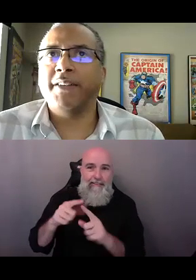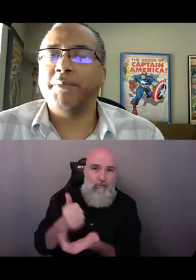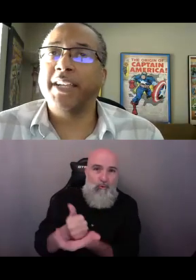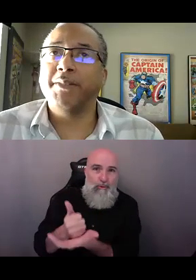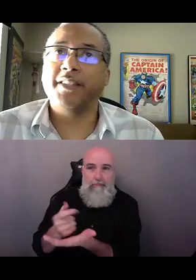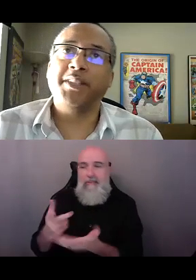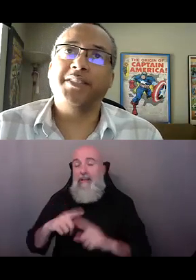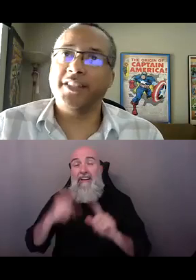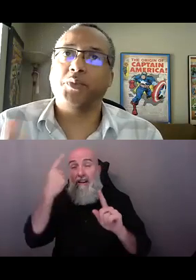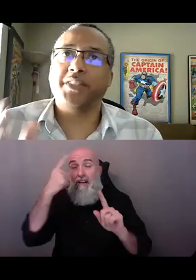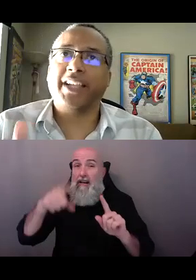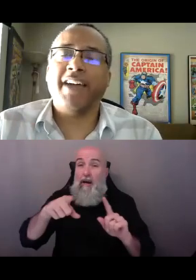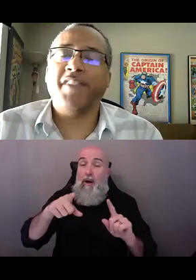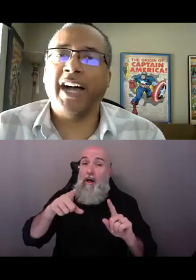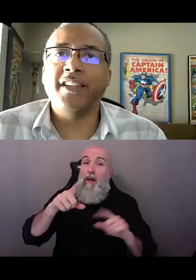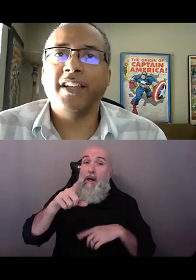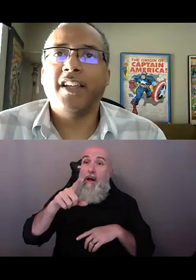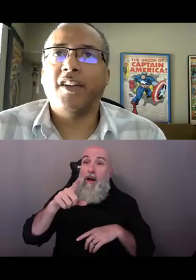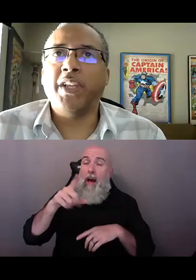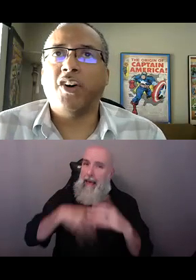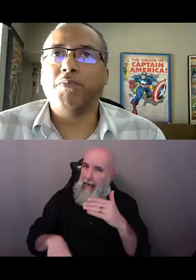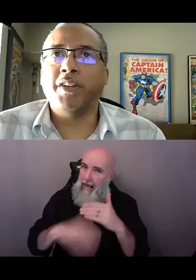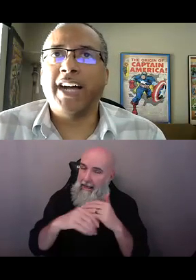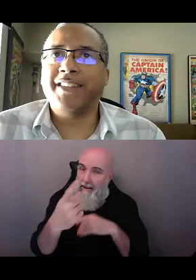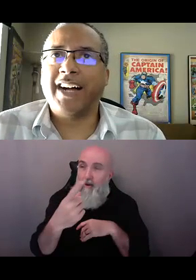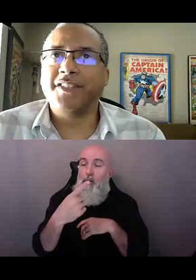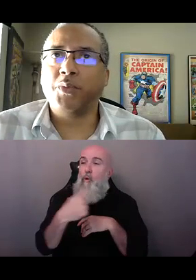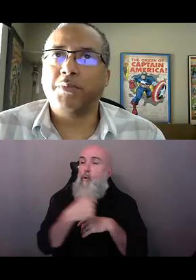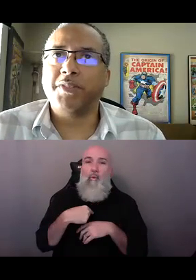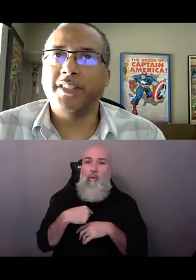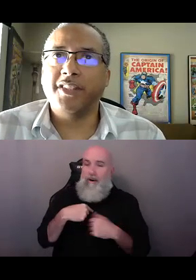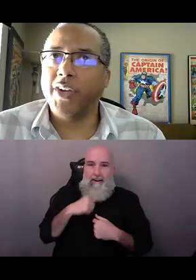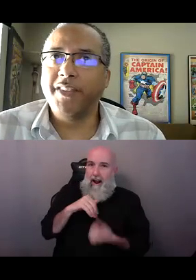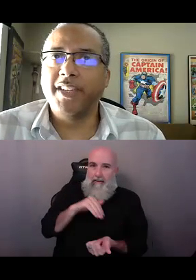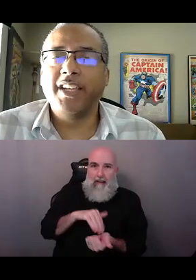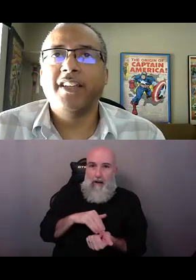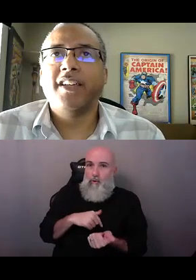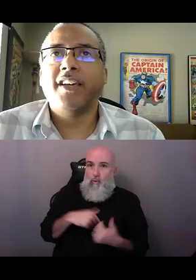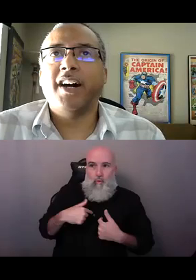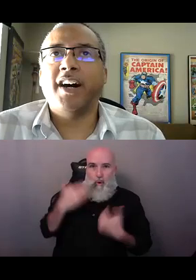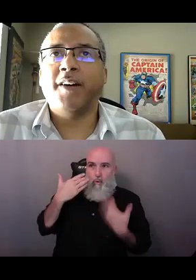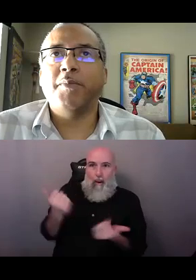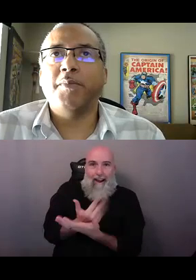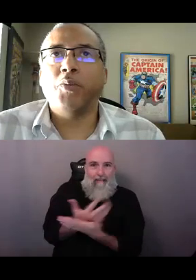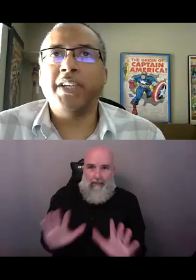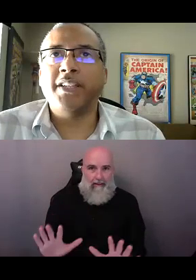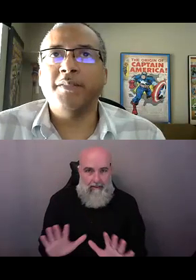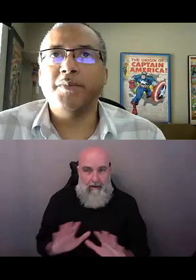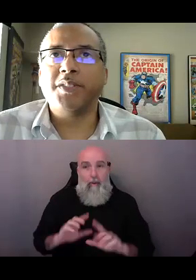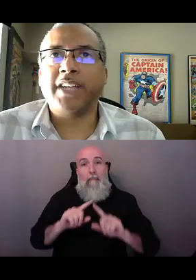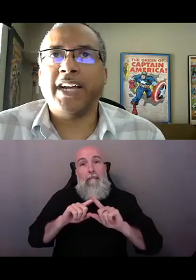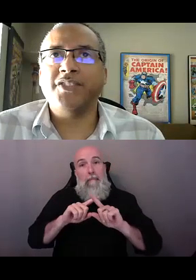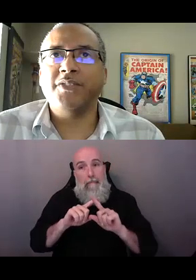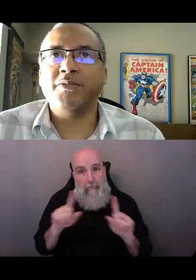Now, and again, let me say this with that caveat. We're not doctors. We don't pretend to know everything, but we